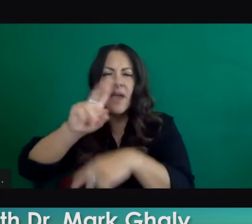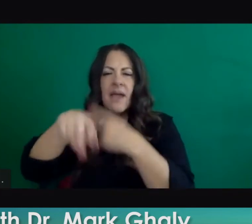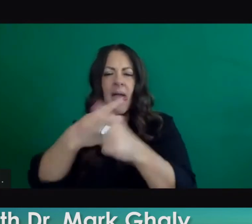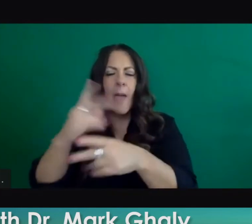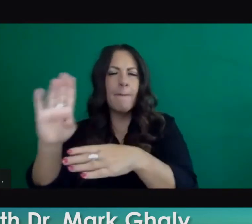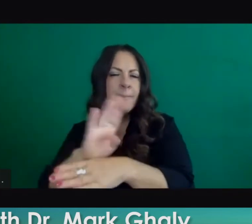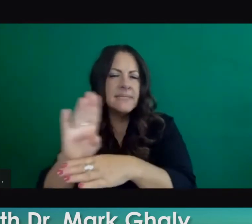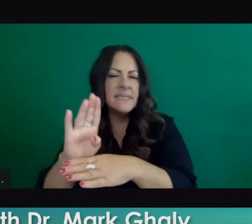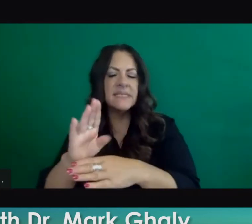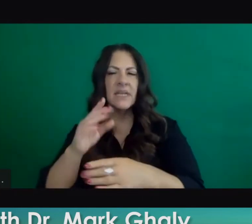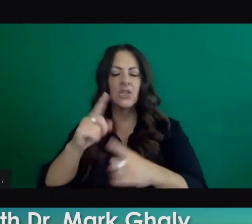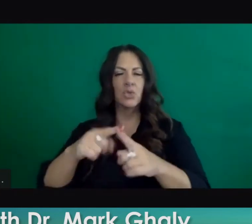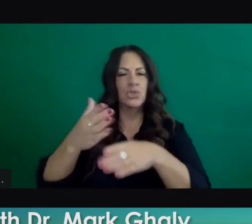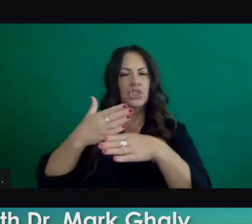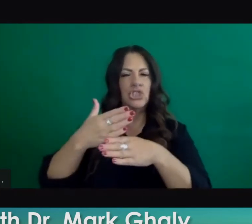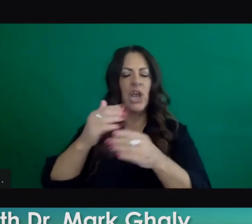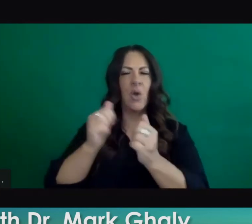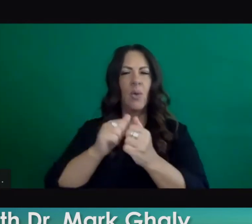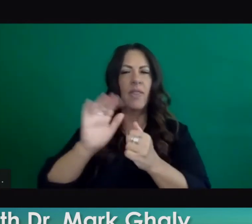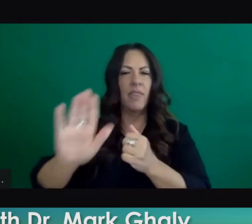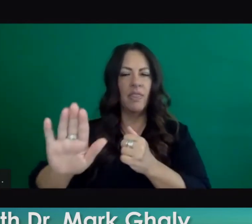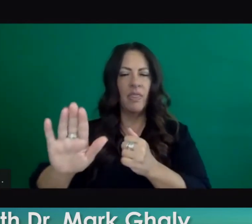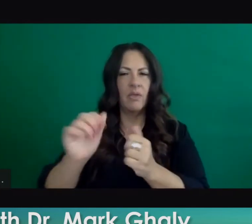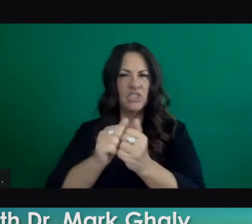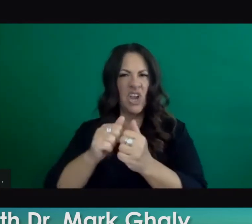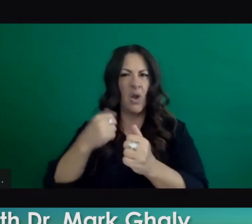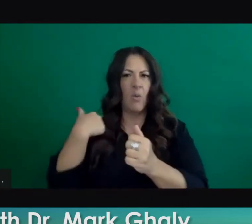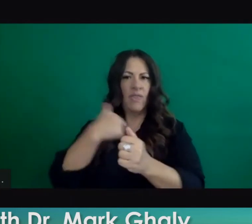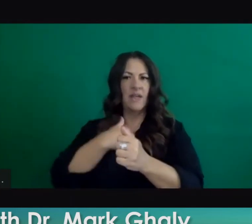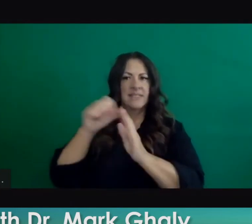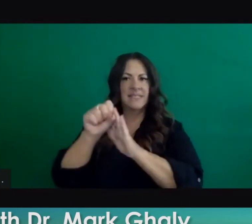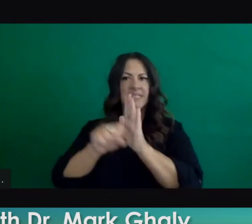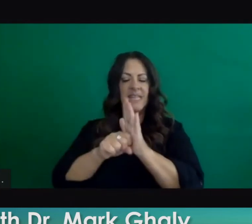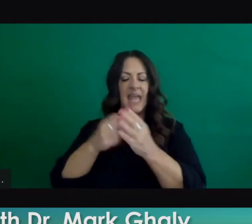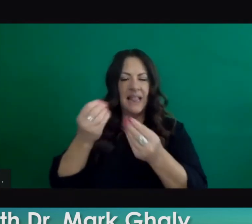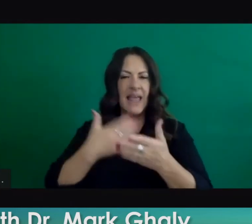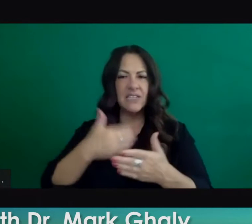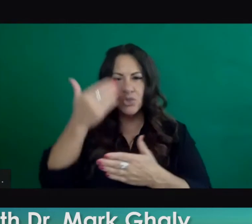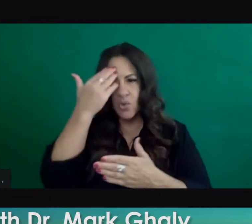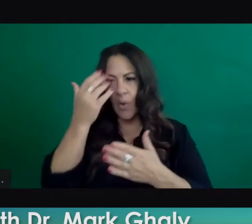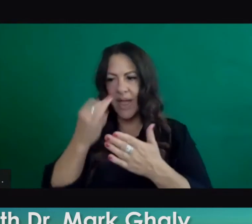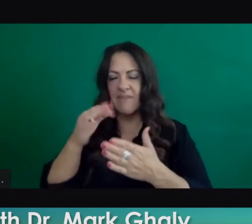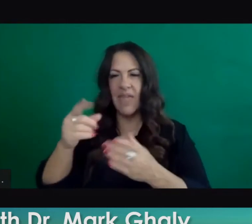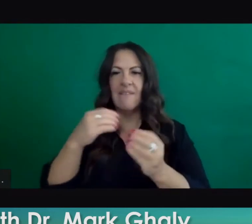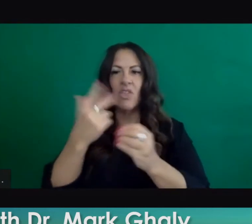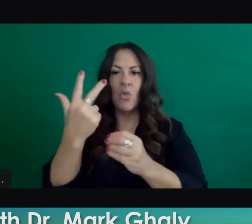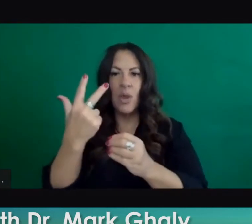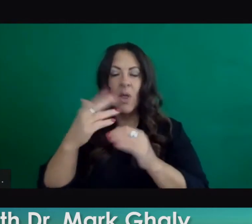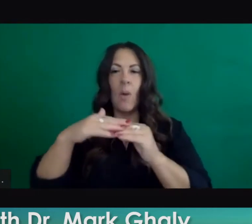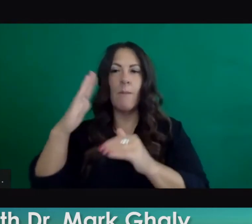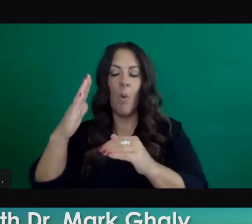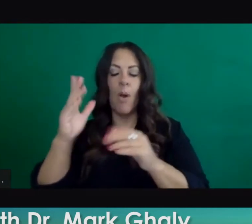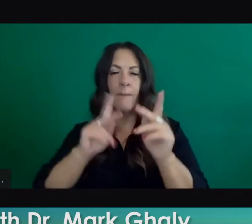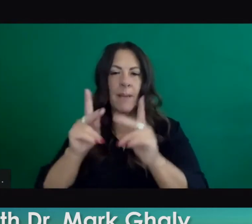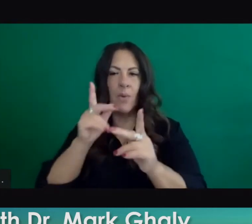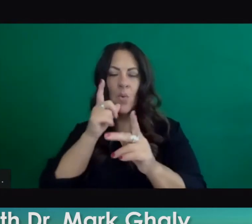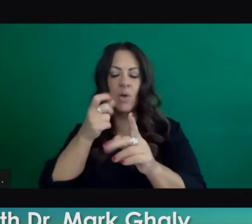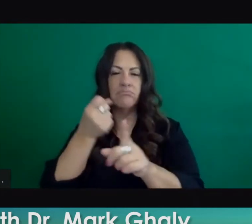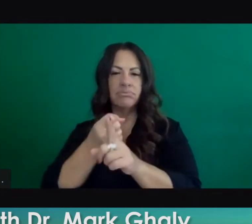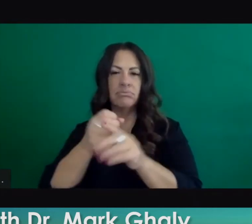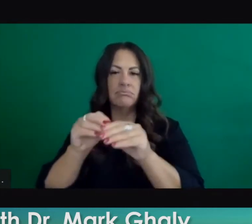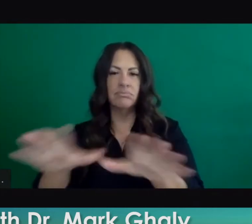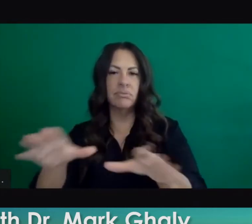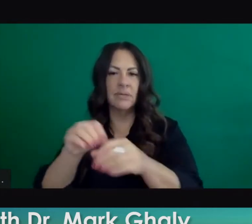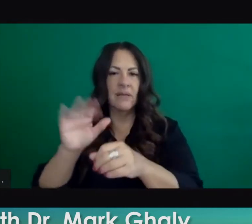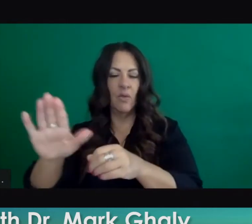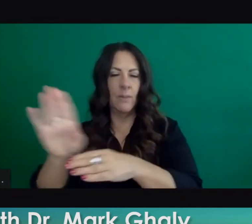outbreaks defined as 3 or more cases, so that that information is known, and working with the counties